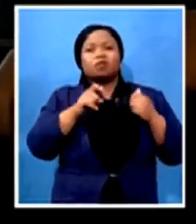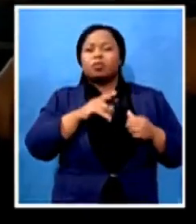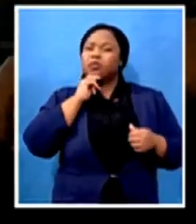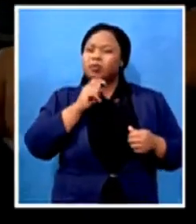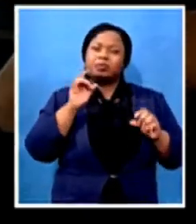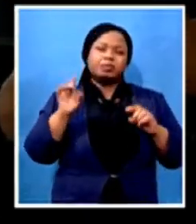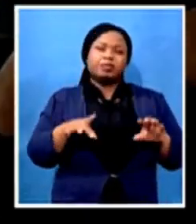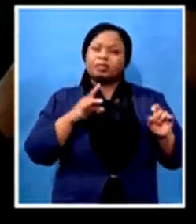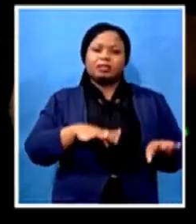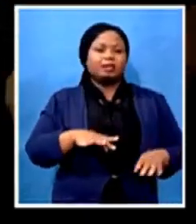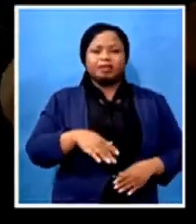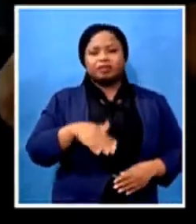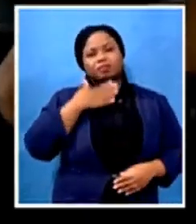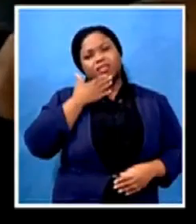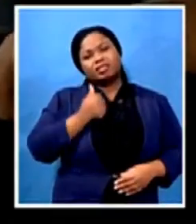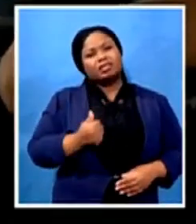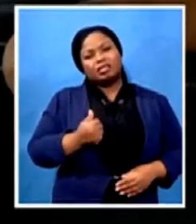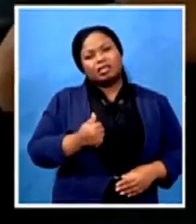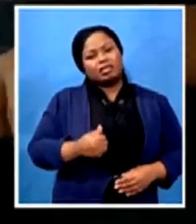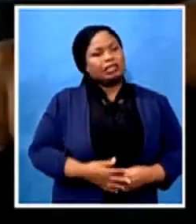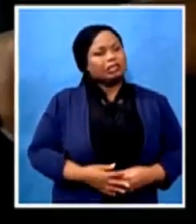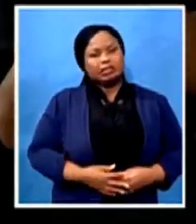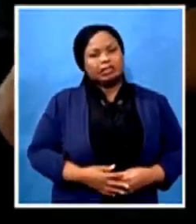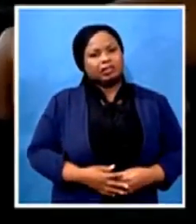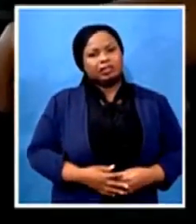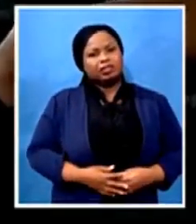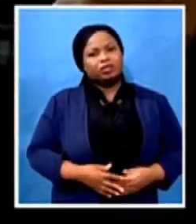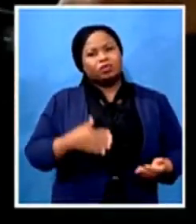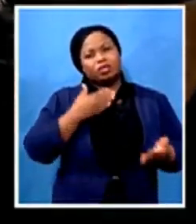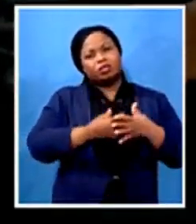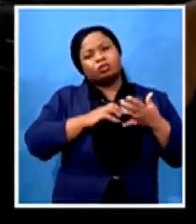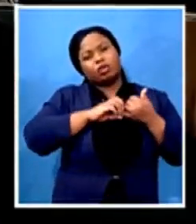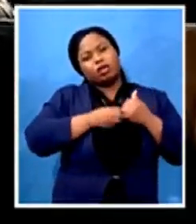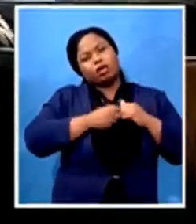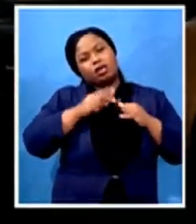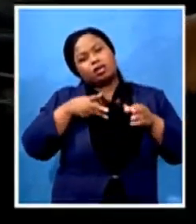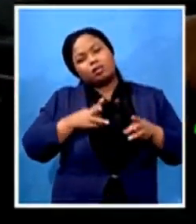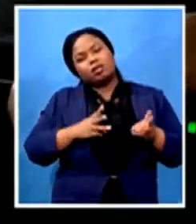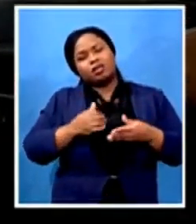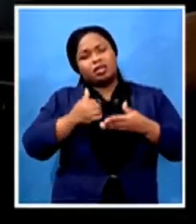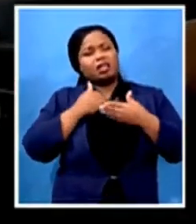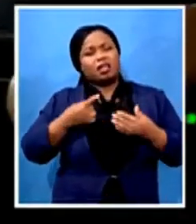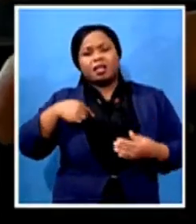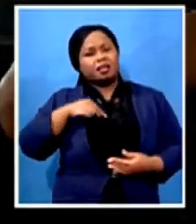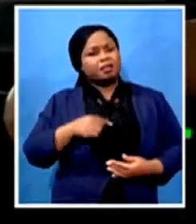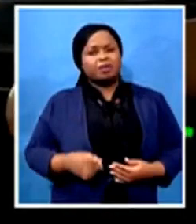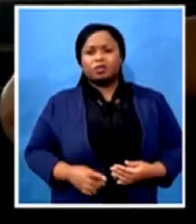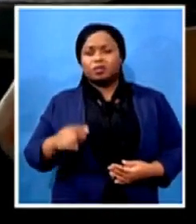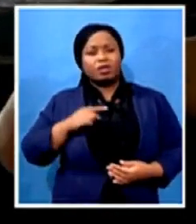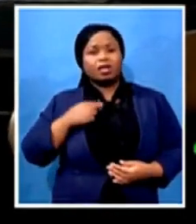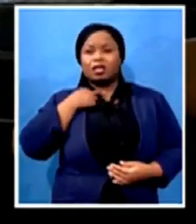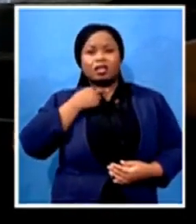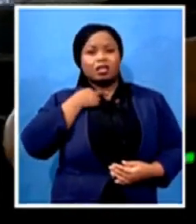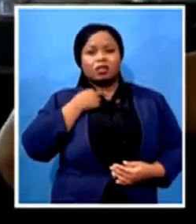engathi ngaba khona nje impela abasiza ngakho ngoba ngeke sikwazi ngempela uku-afforda amatekisi